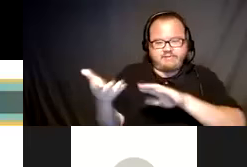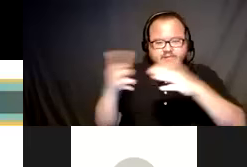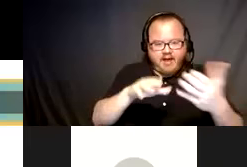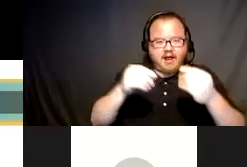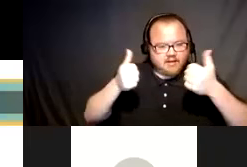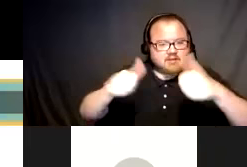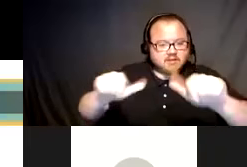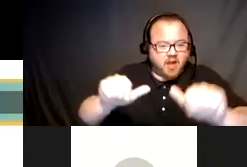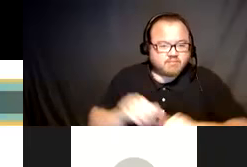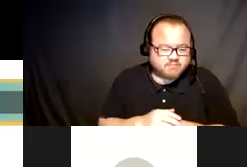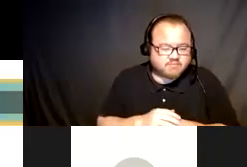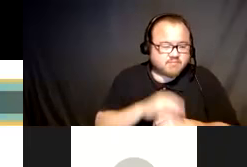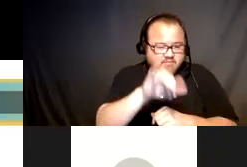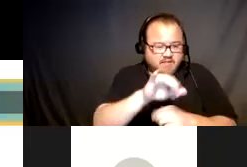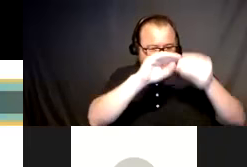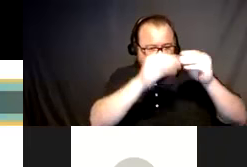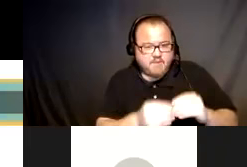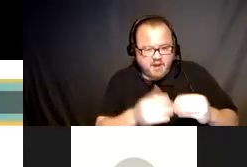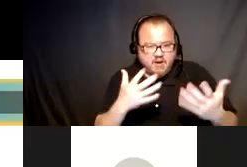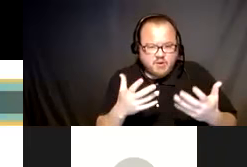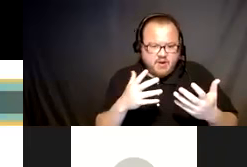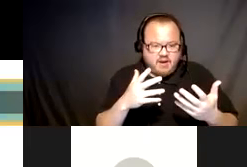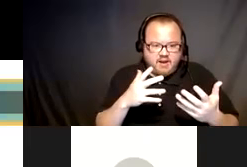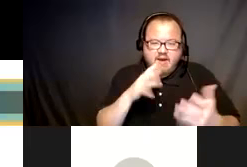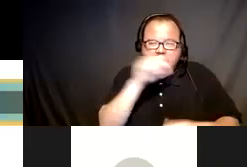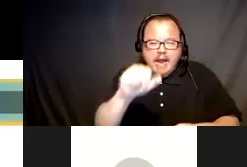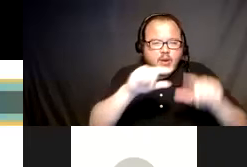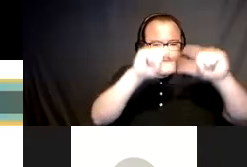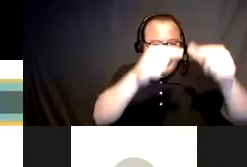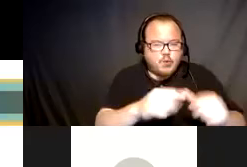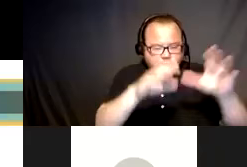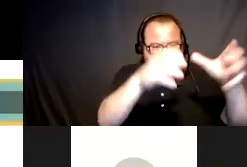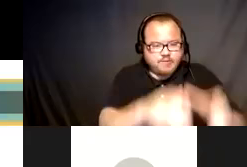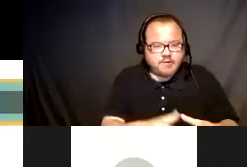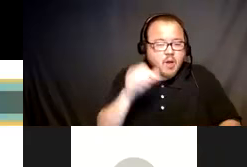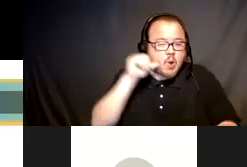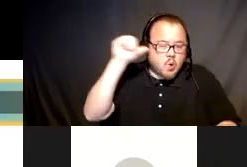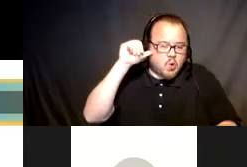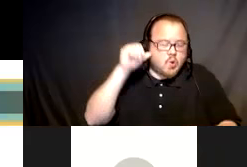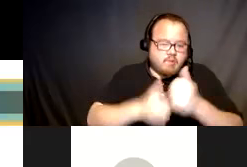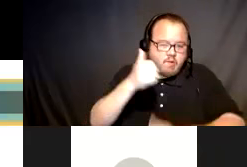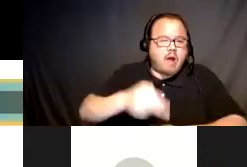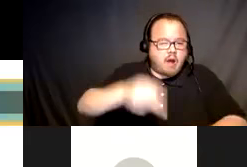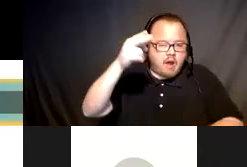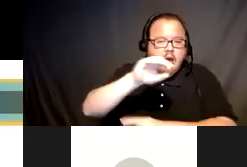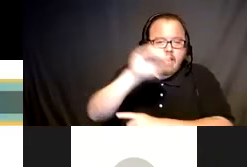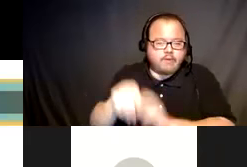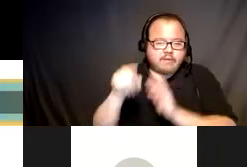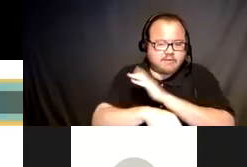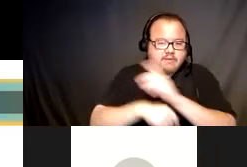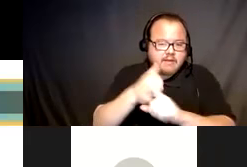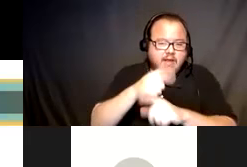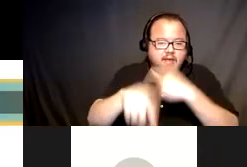This overall figure shows the proportion of suicide deaths by age groups. Adults account for the highest percentage of suicides, followed by